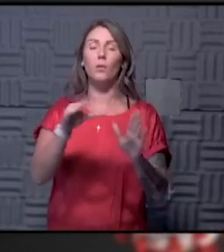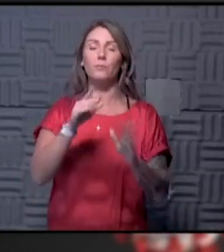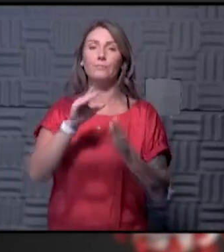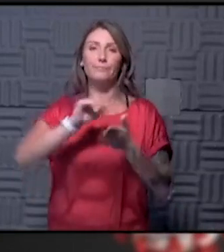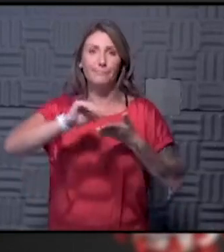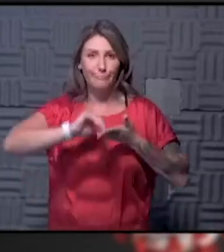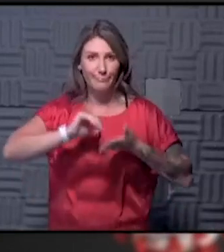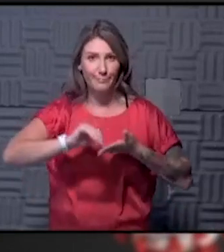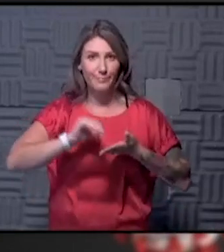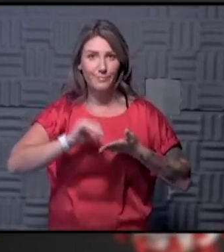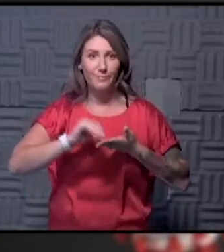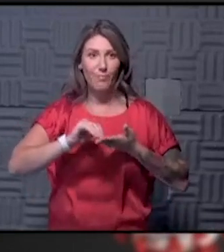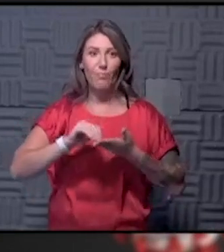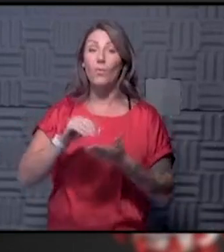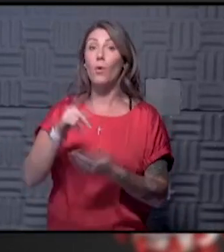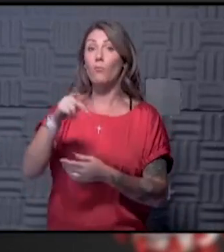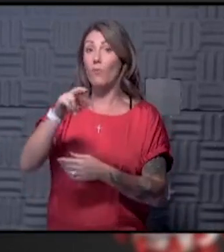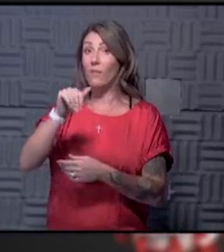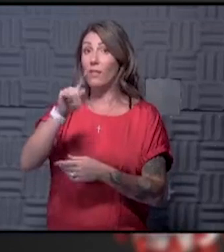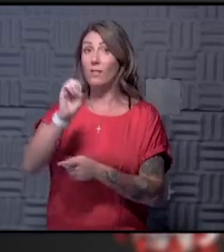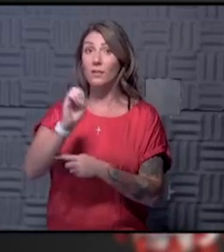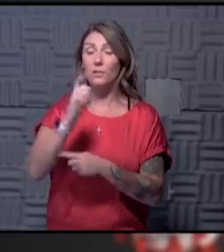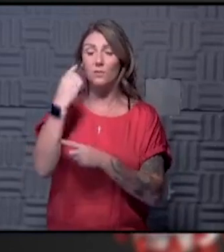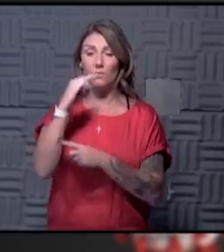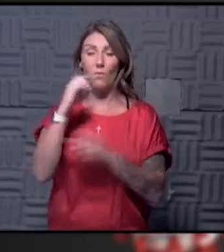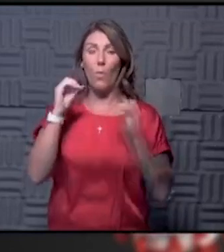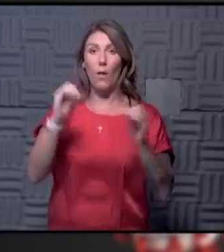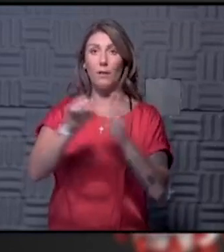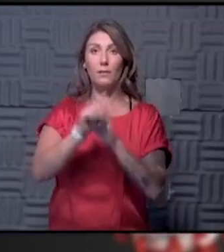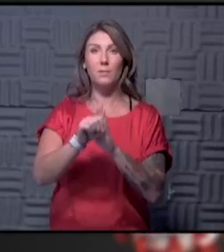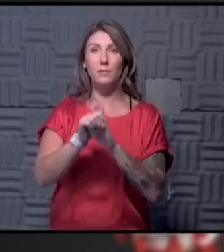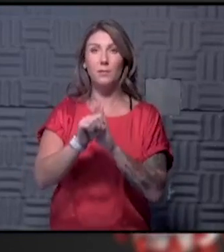prevalence testing for those asymptomatic individuals is running right around